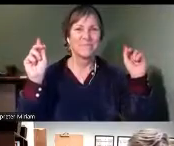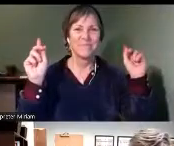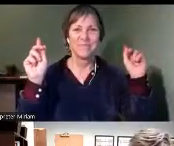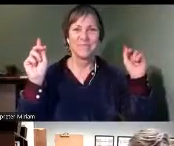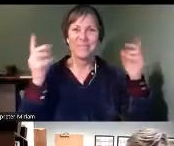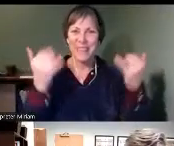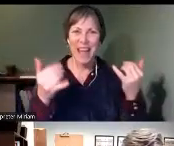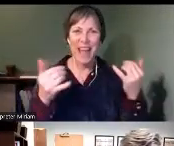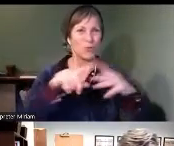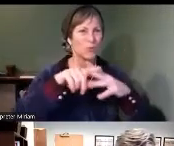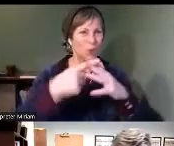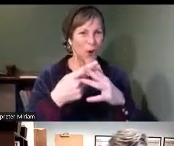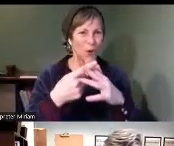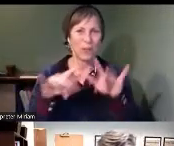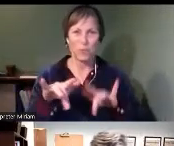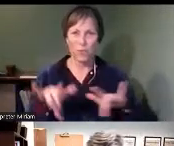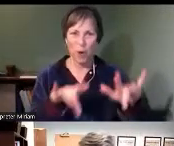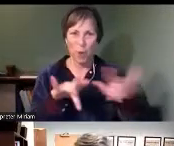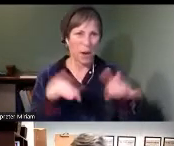Good evening everyone.